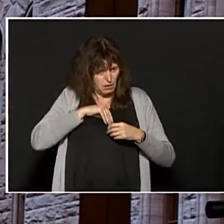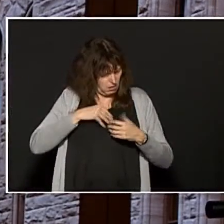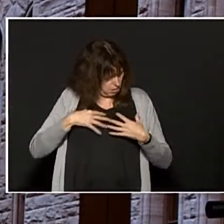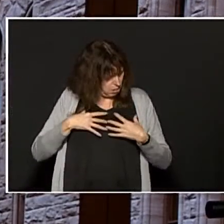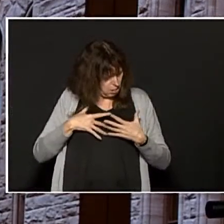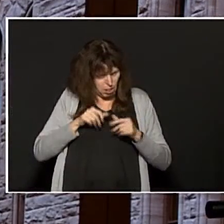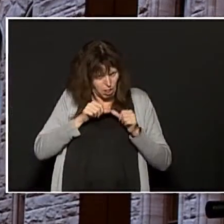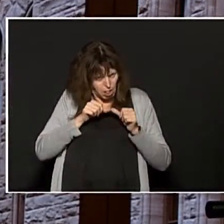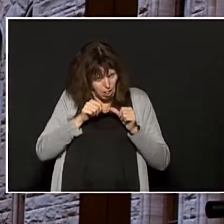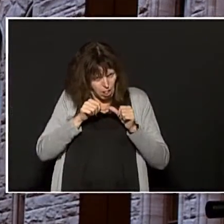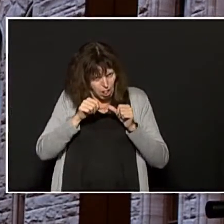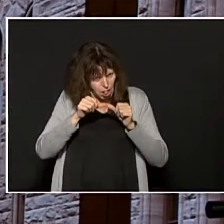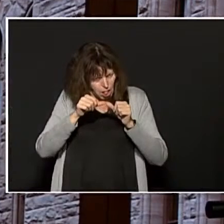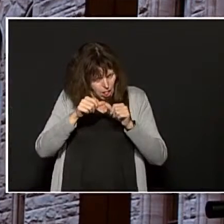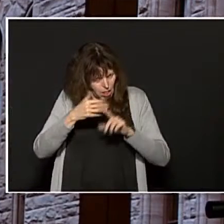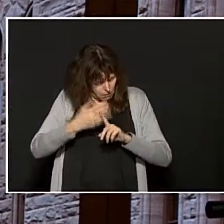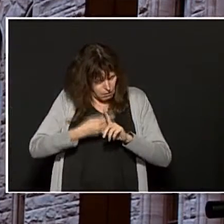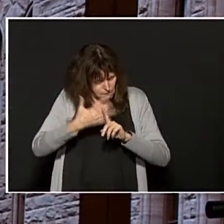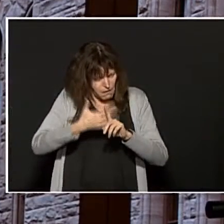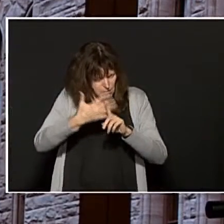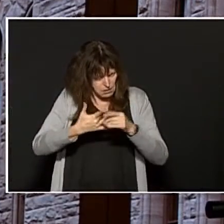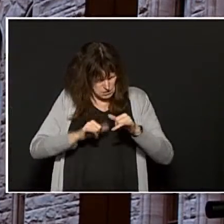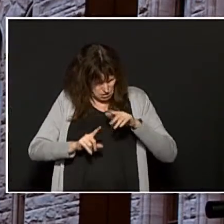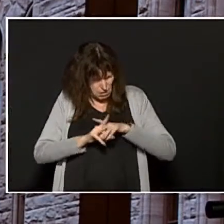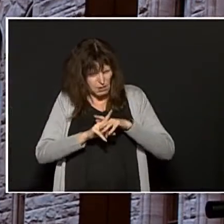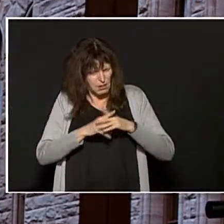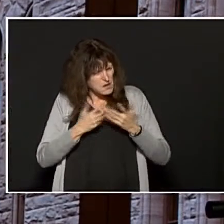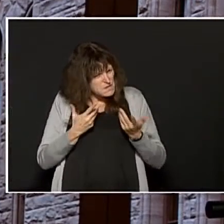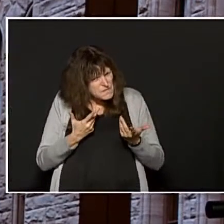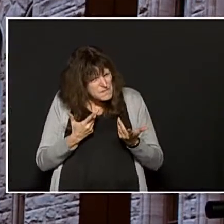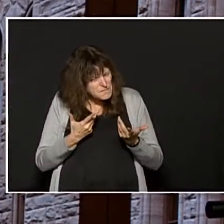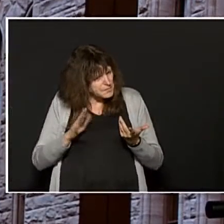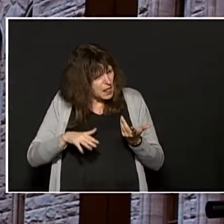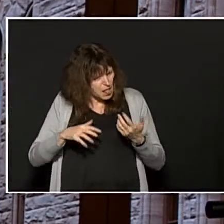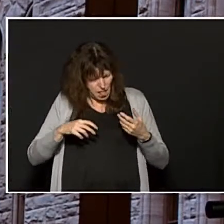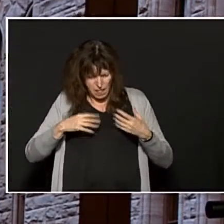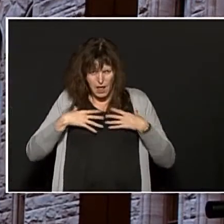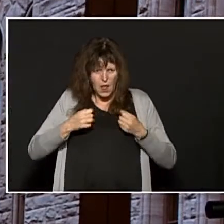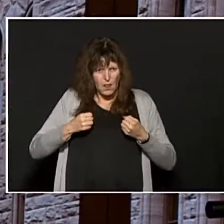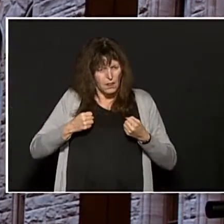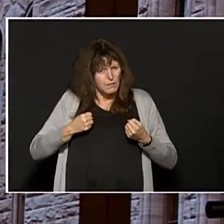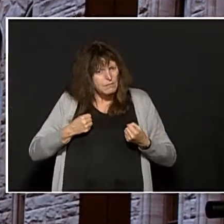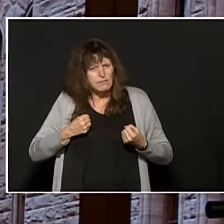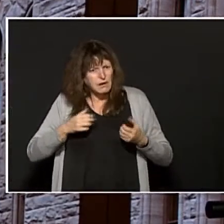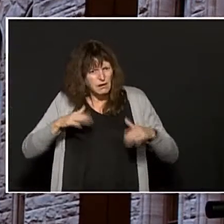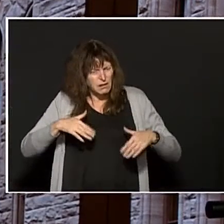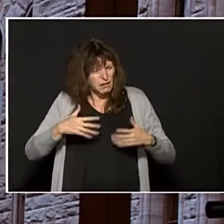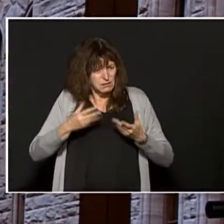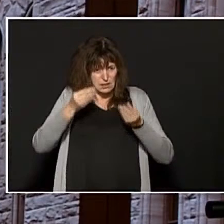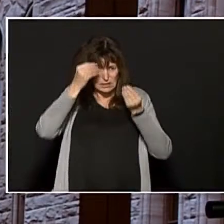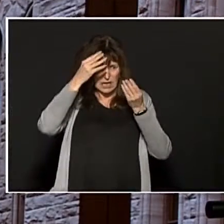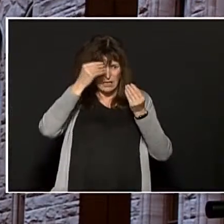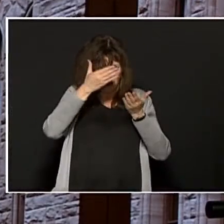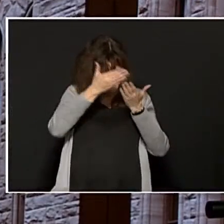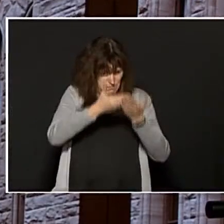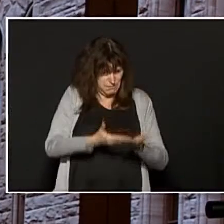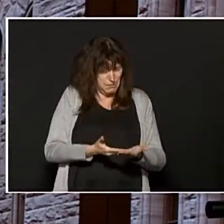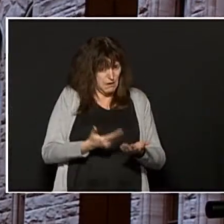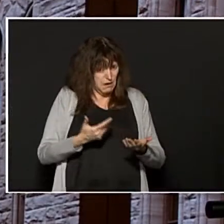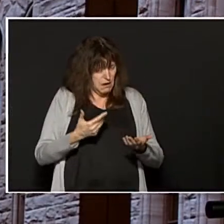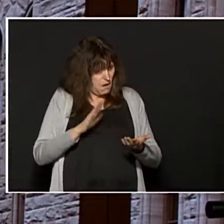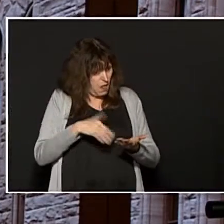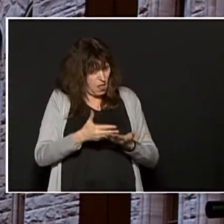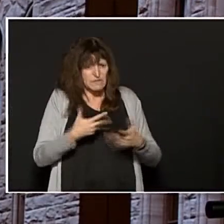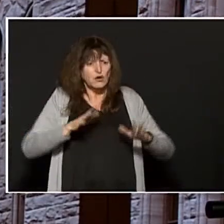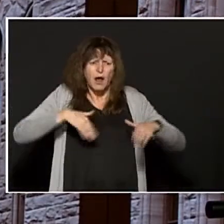you understand that. We haven't got all the data we need on that, but it is making impacts. So I understand your frustration. I understand people want to do